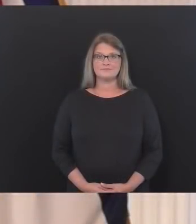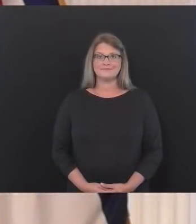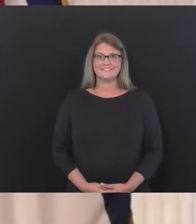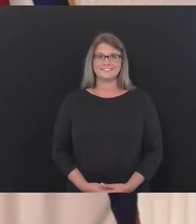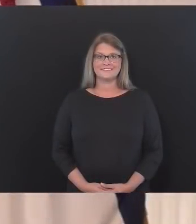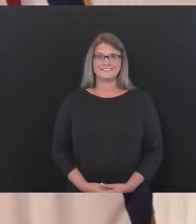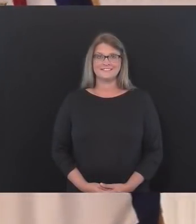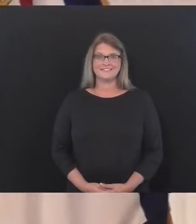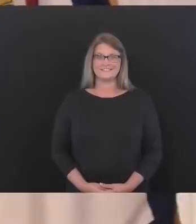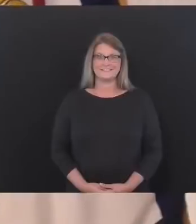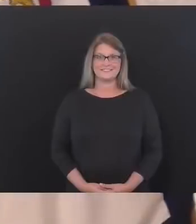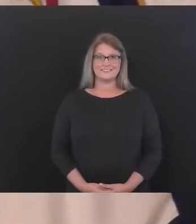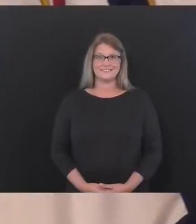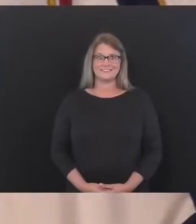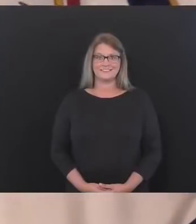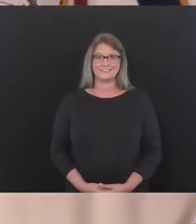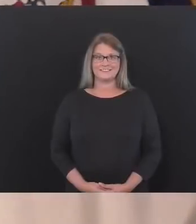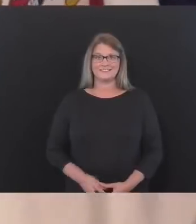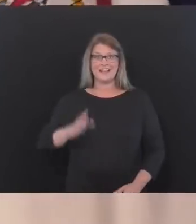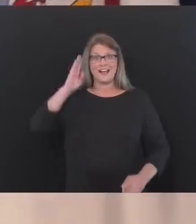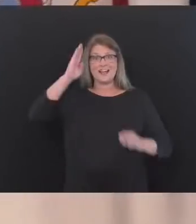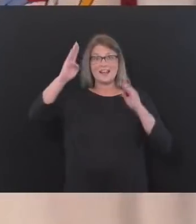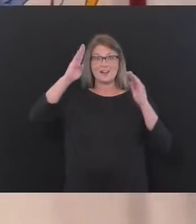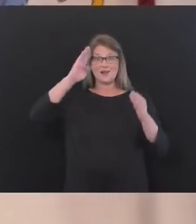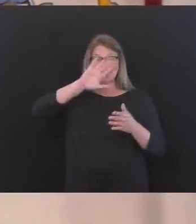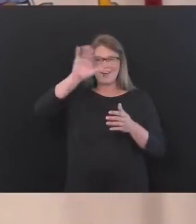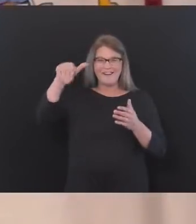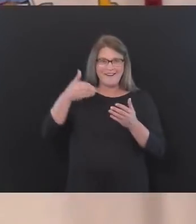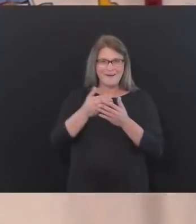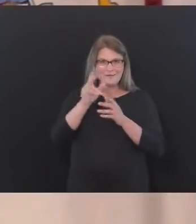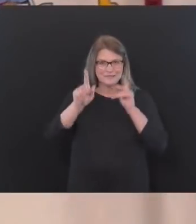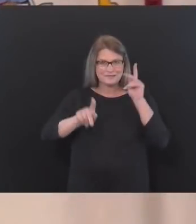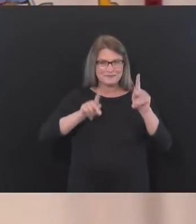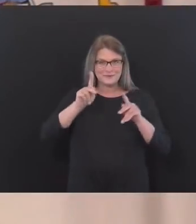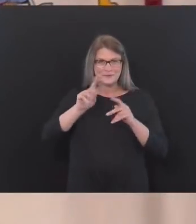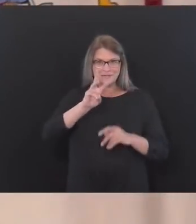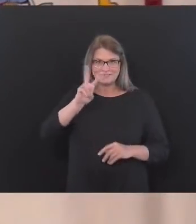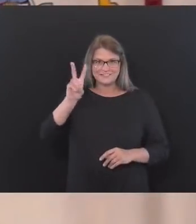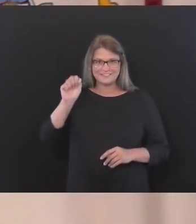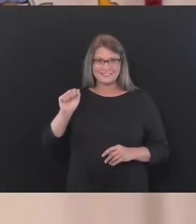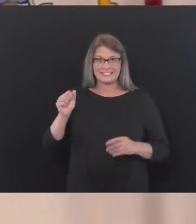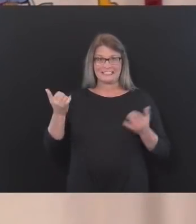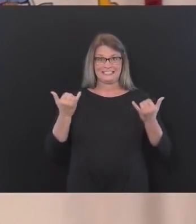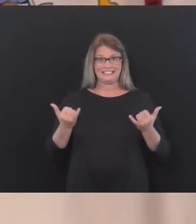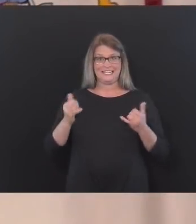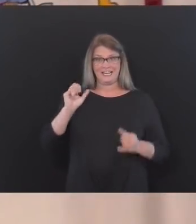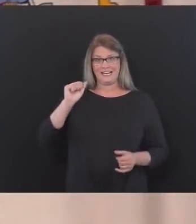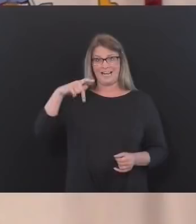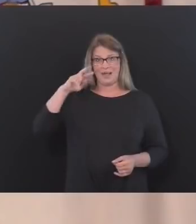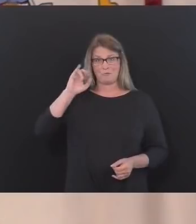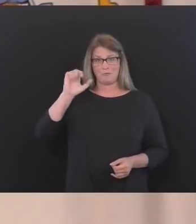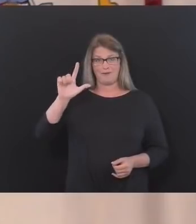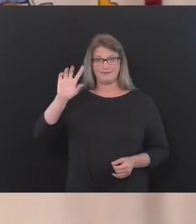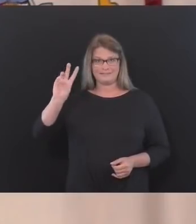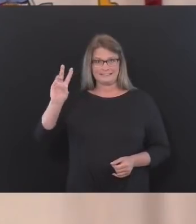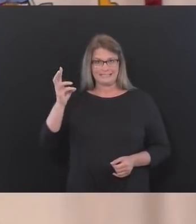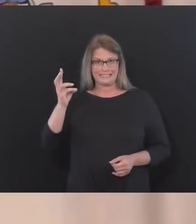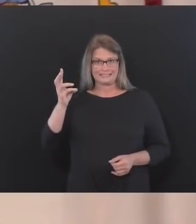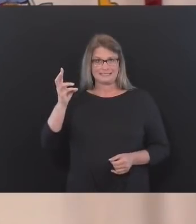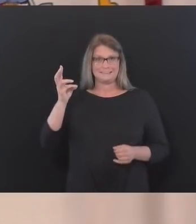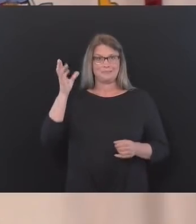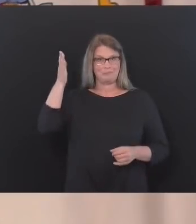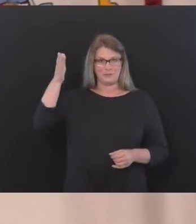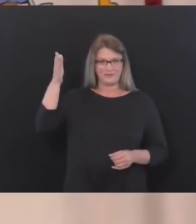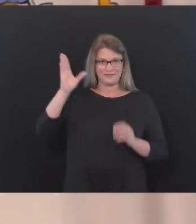Hello, everyone. This is our April 6th briefing. I'd like to start off today, and